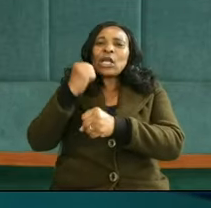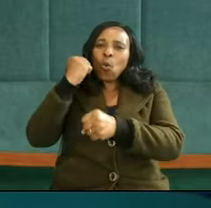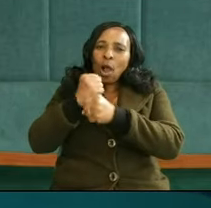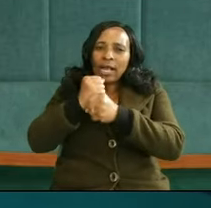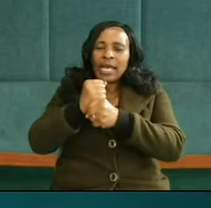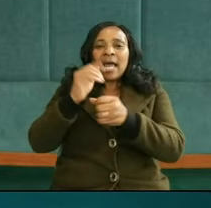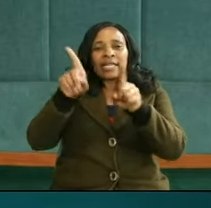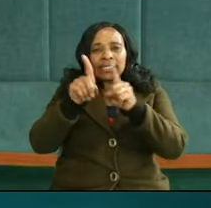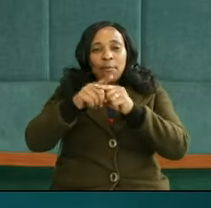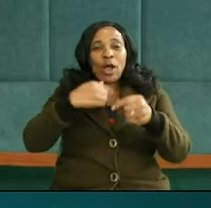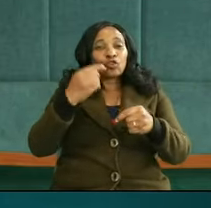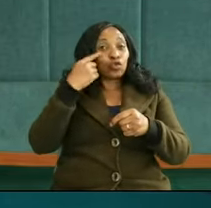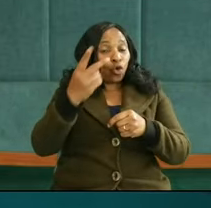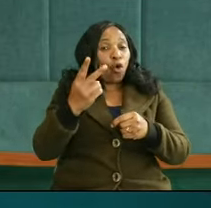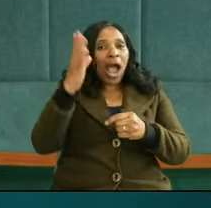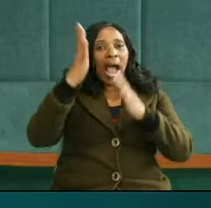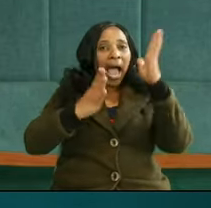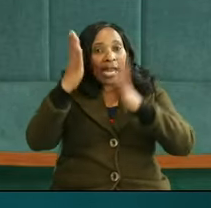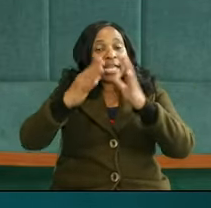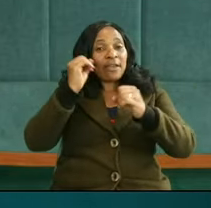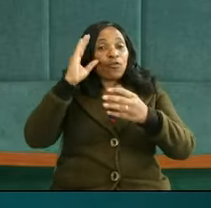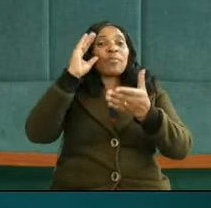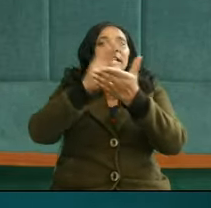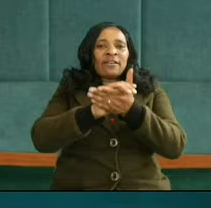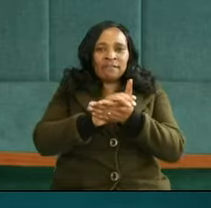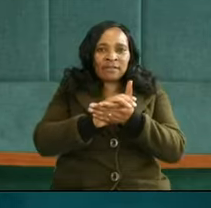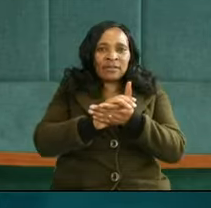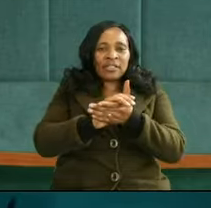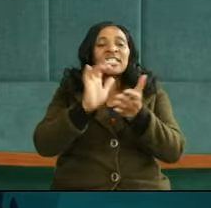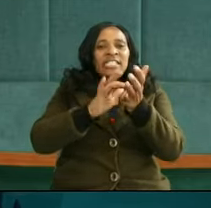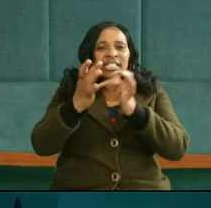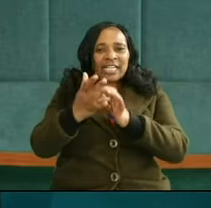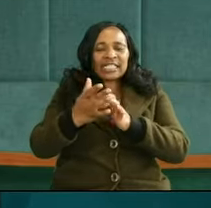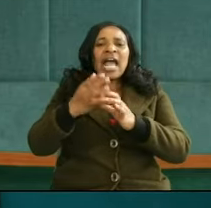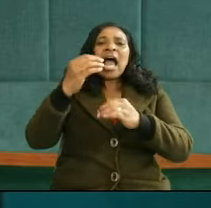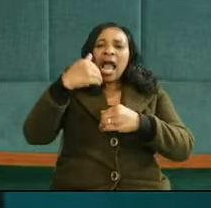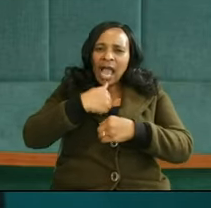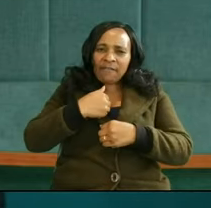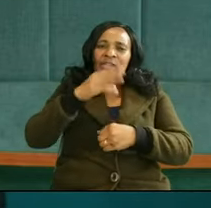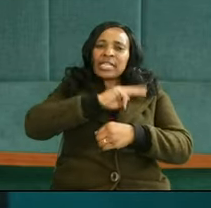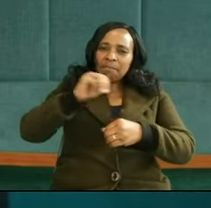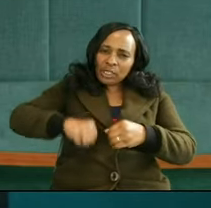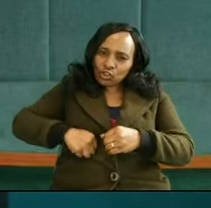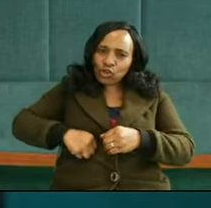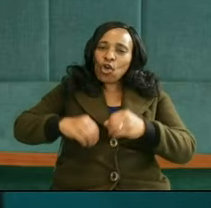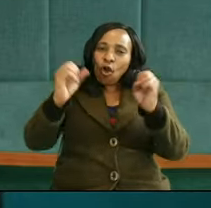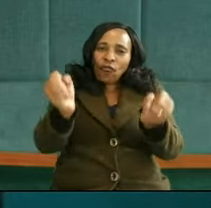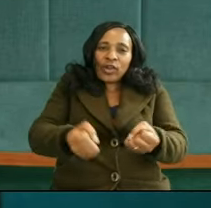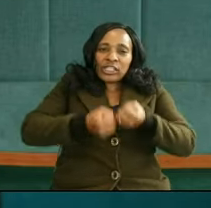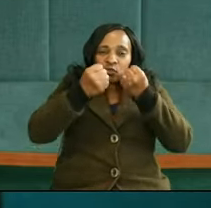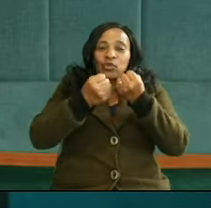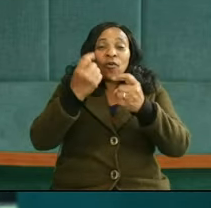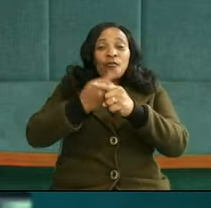me see you by a show of hand. God has been on mission rescue. From the day